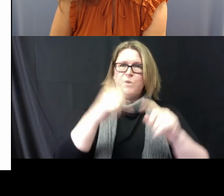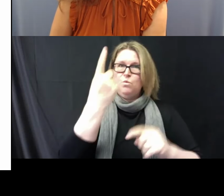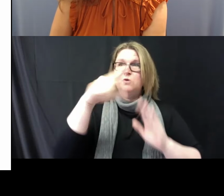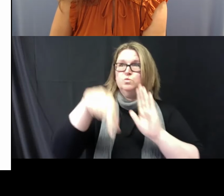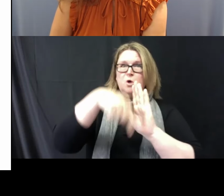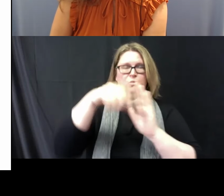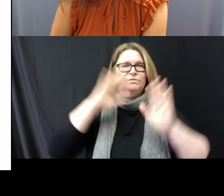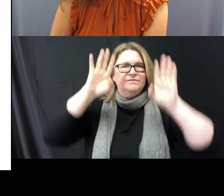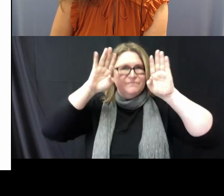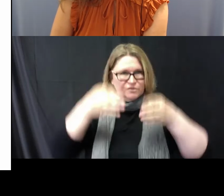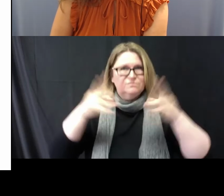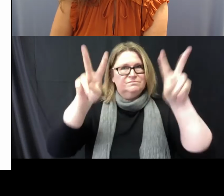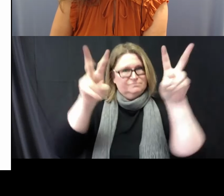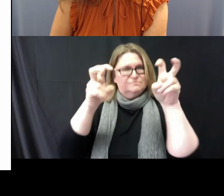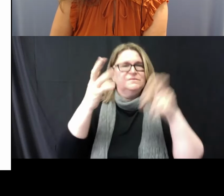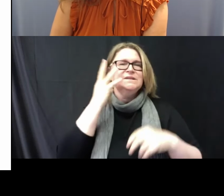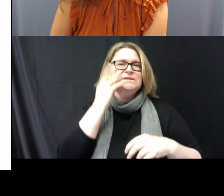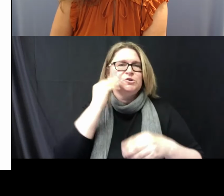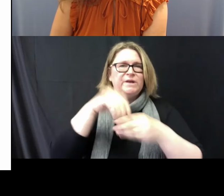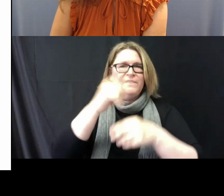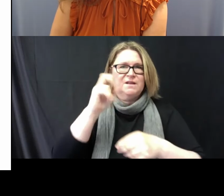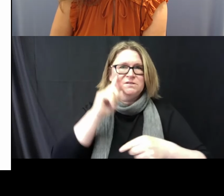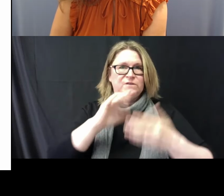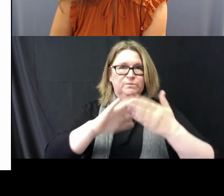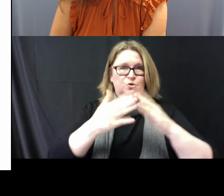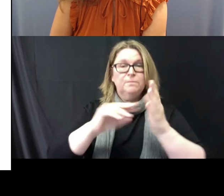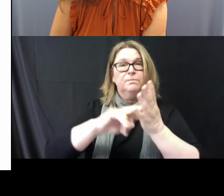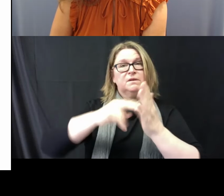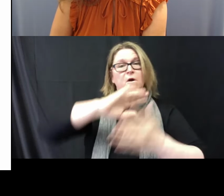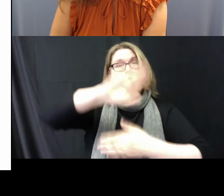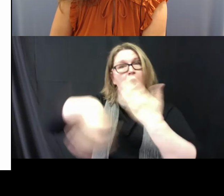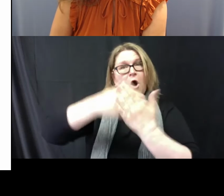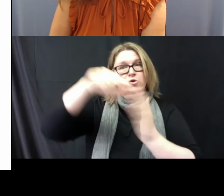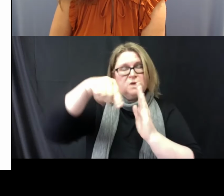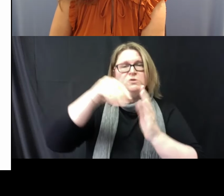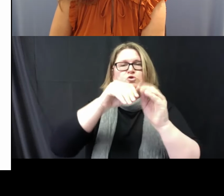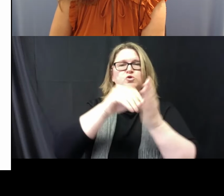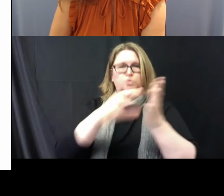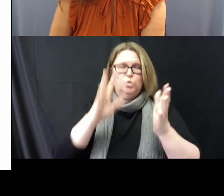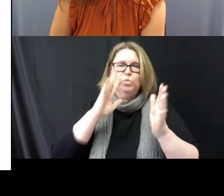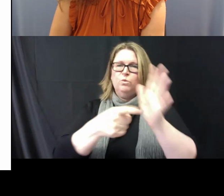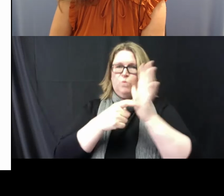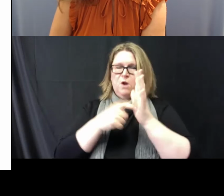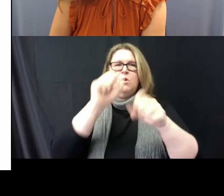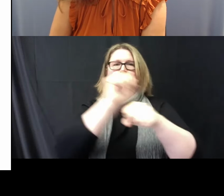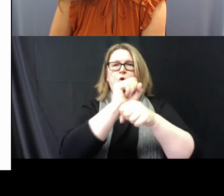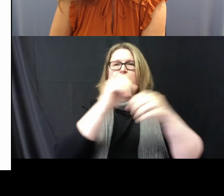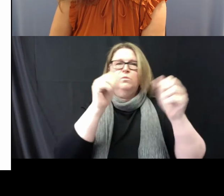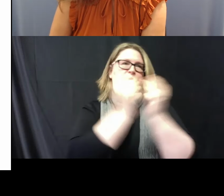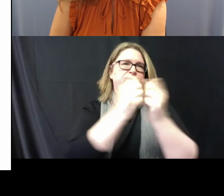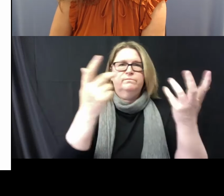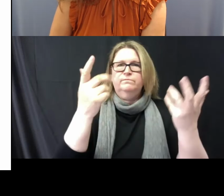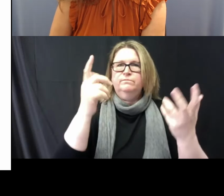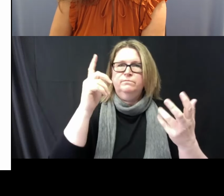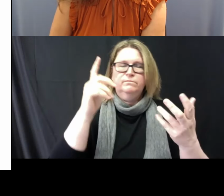again, we are a really small town, but 1/4 will be completely focused within the deaf community. And so all